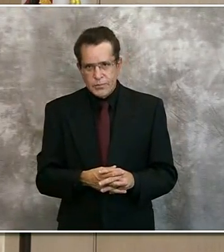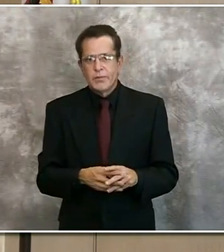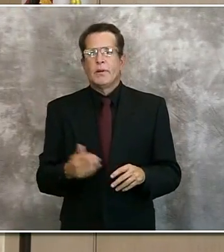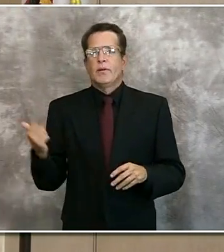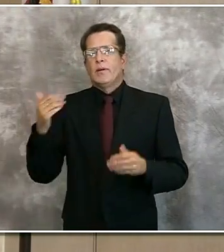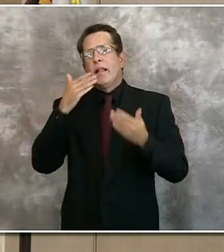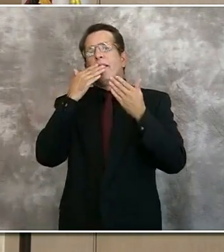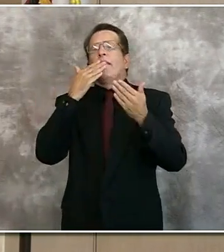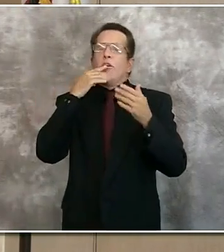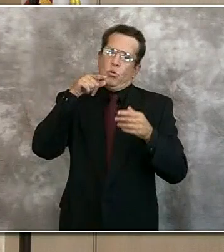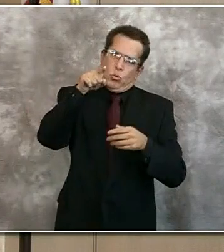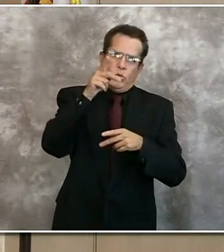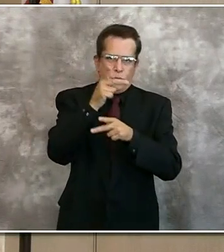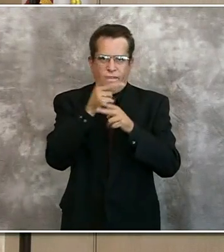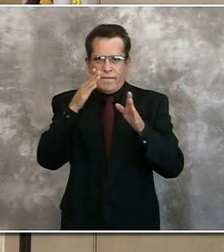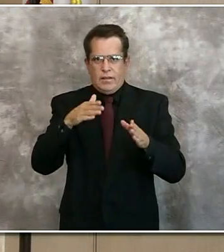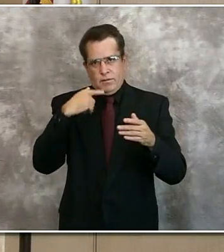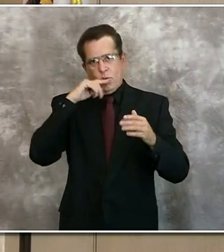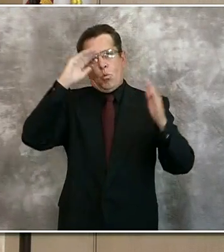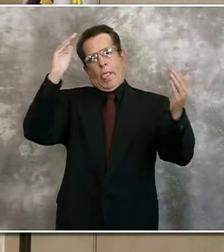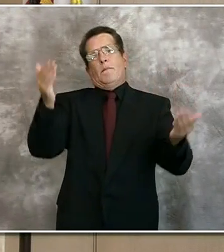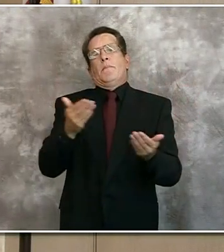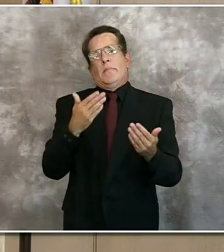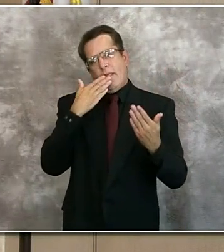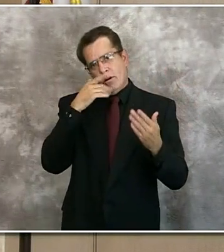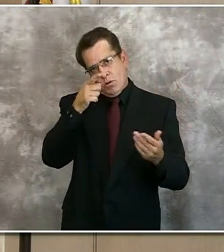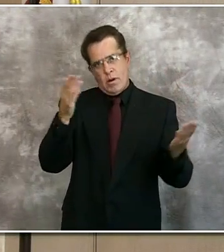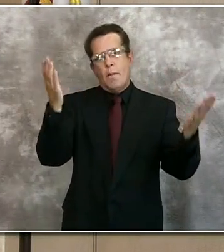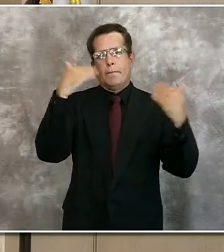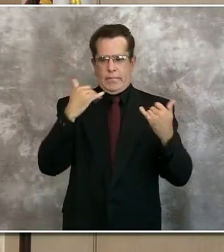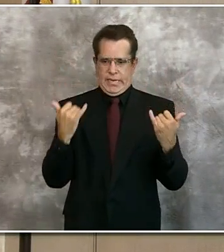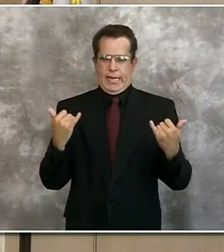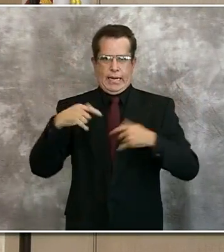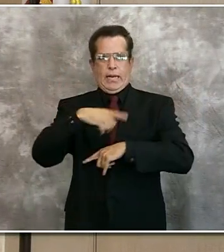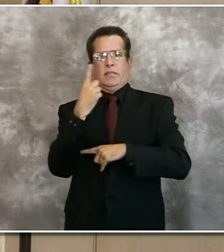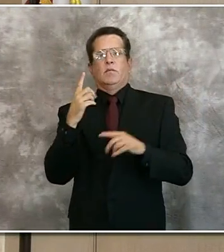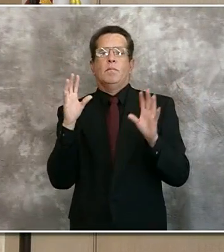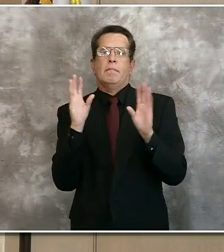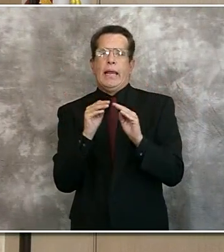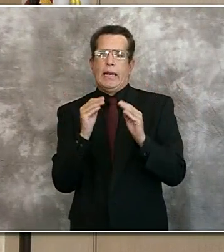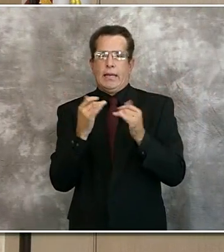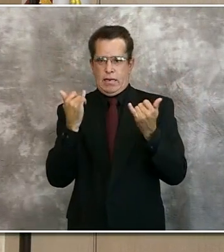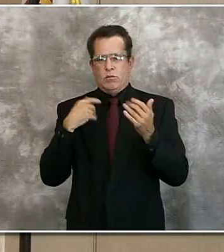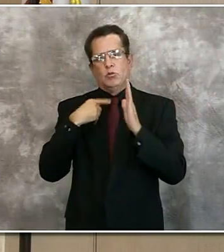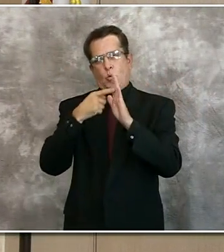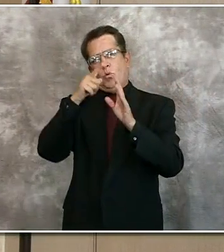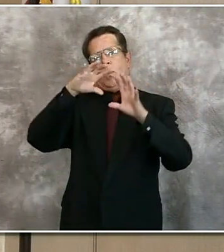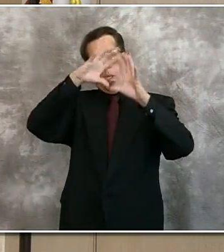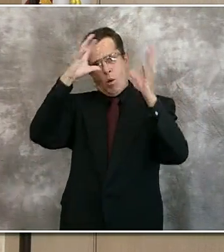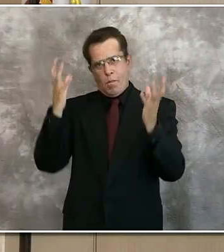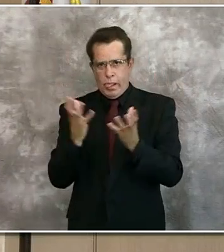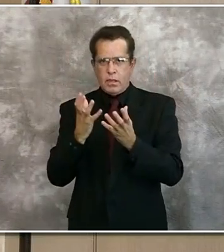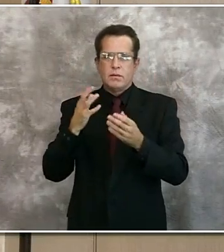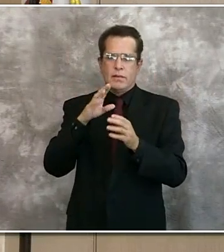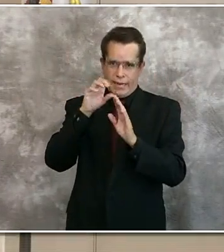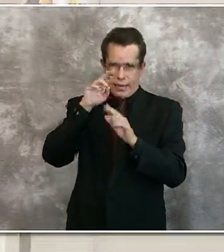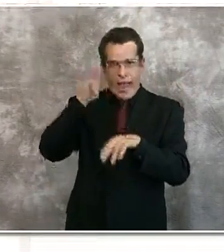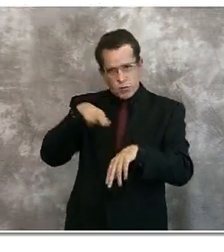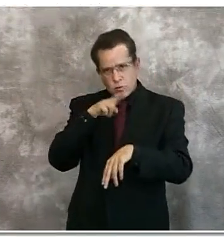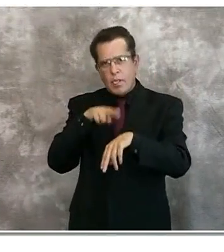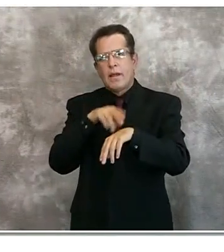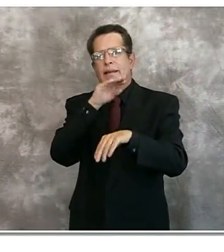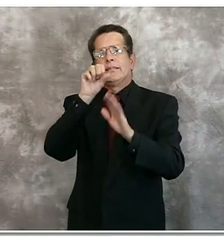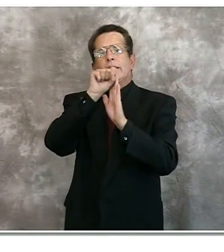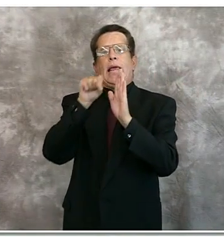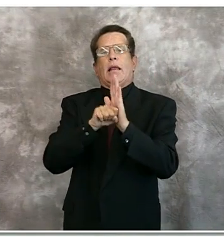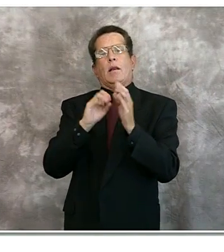Thank you, Supervisor Fletcher, and welcome everyone to today's briefing. Global, national, and statewide statistics